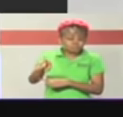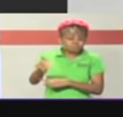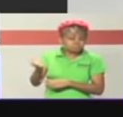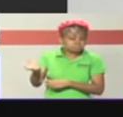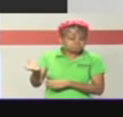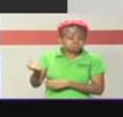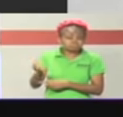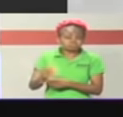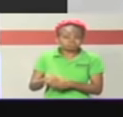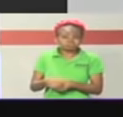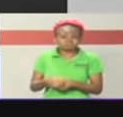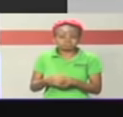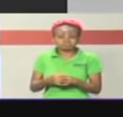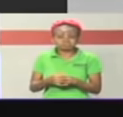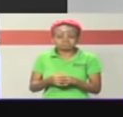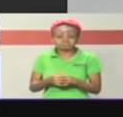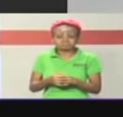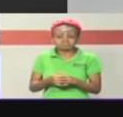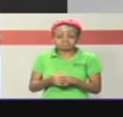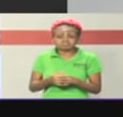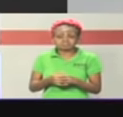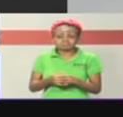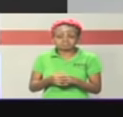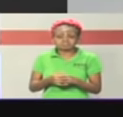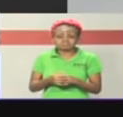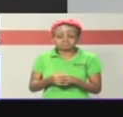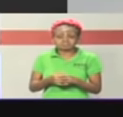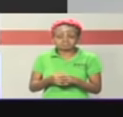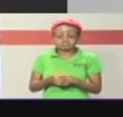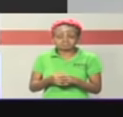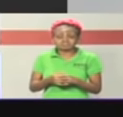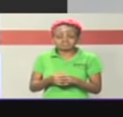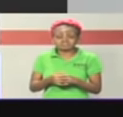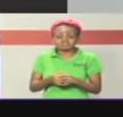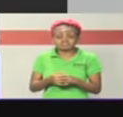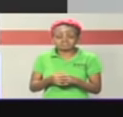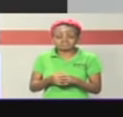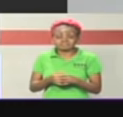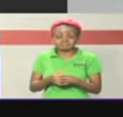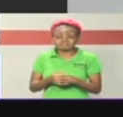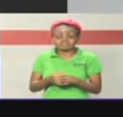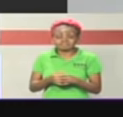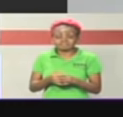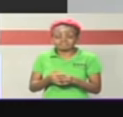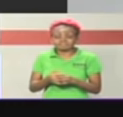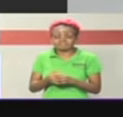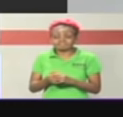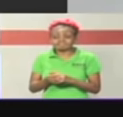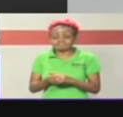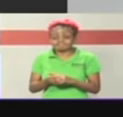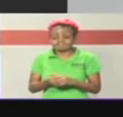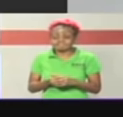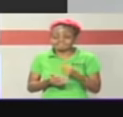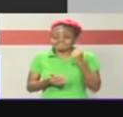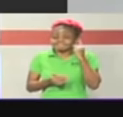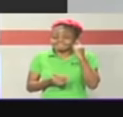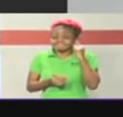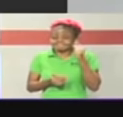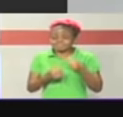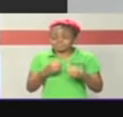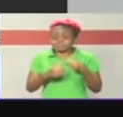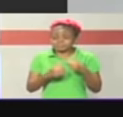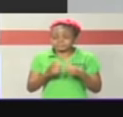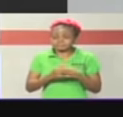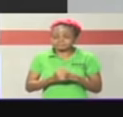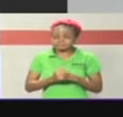Tobago MP, Ayana Webster Roy. She has a breakthrough infection. So we wanted to know what vaccine she took and if there are any